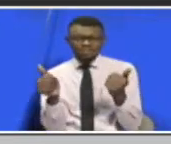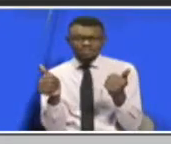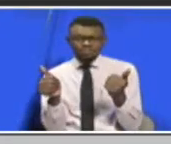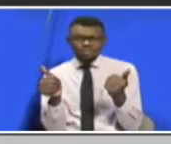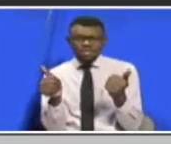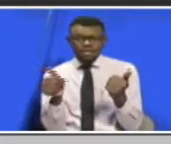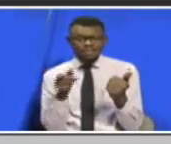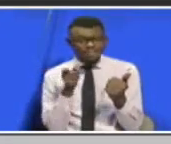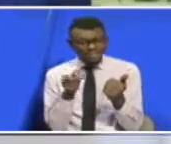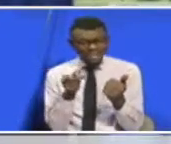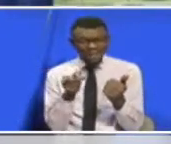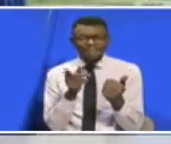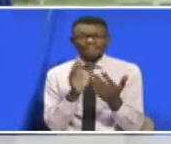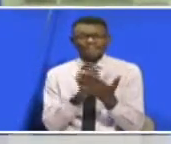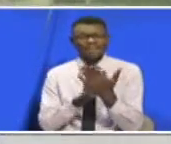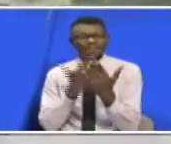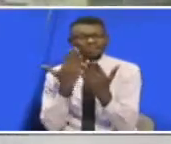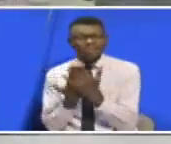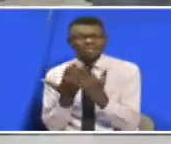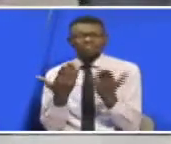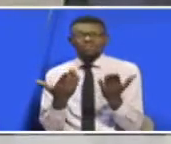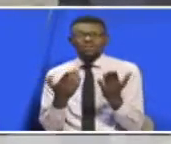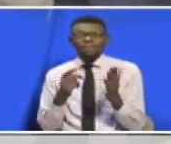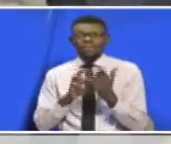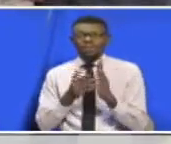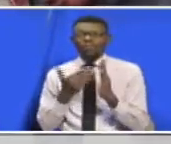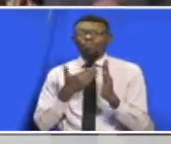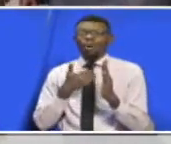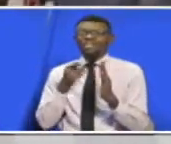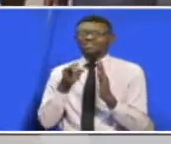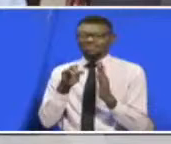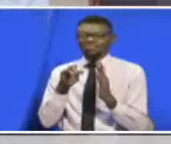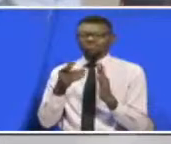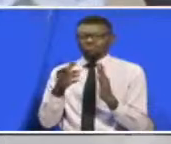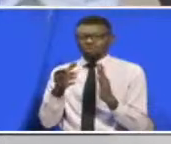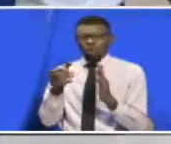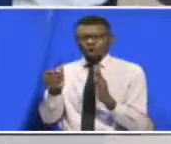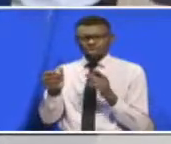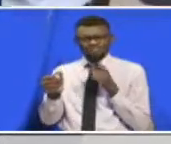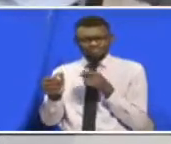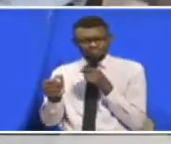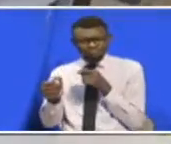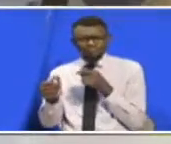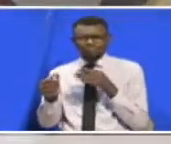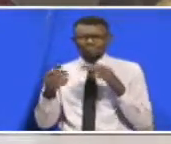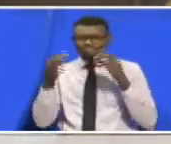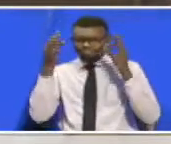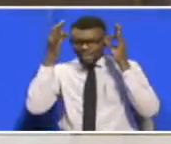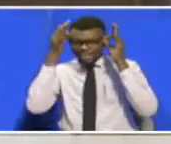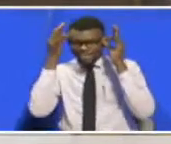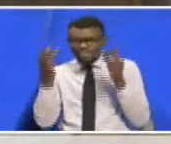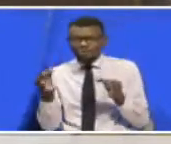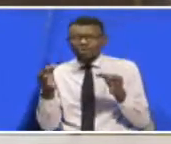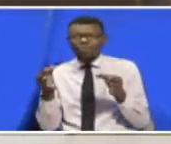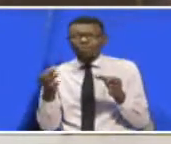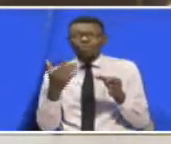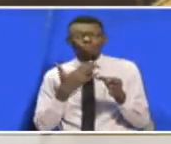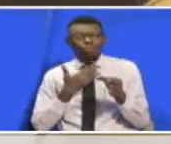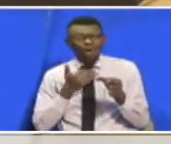an application that seeks a stay of the decision of the court refusing to review its own